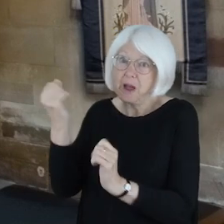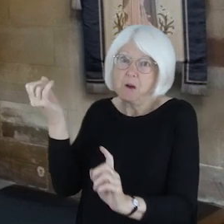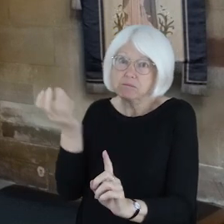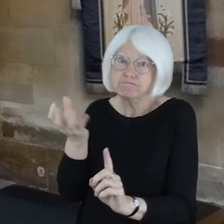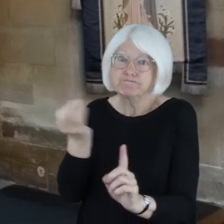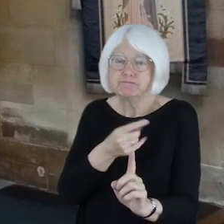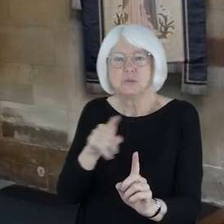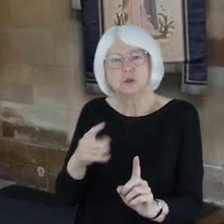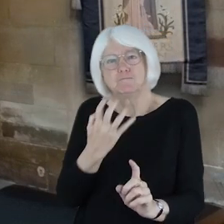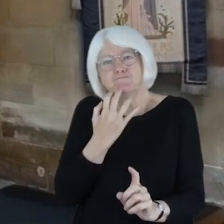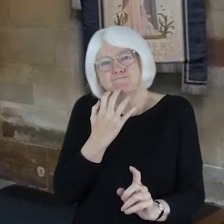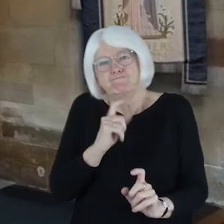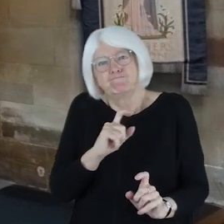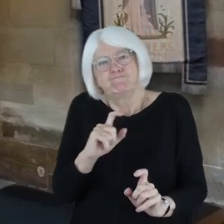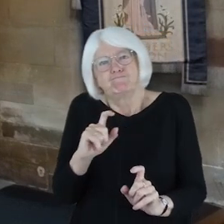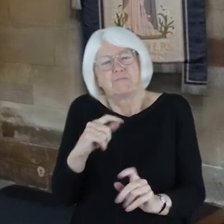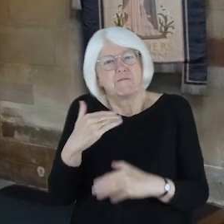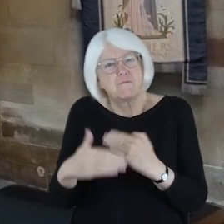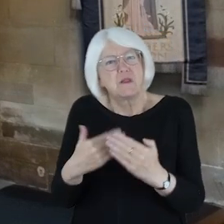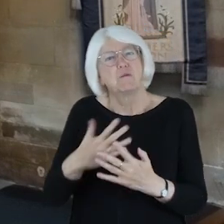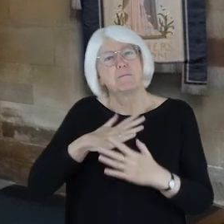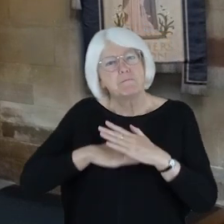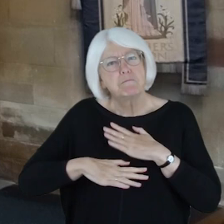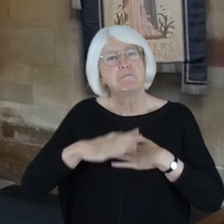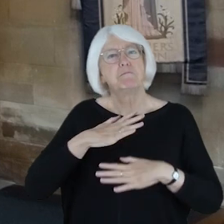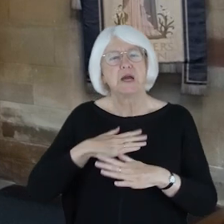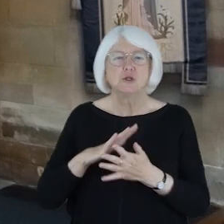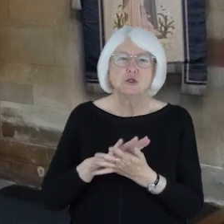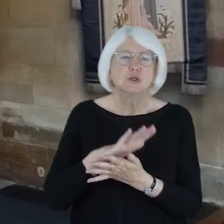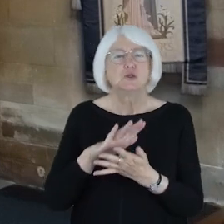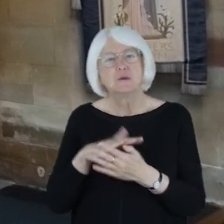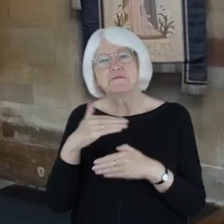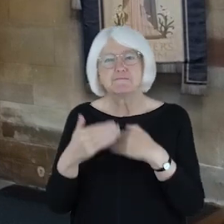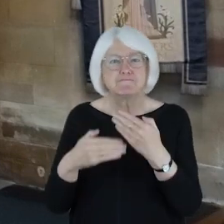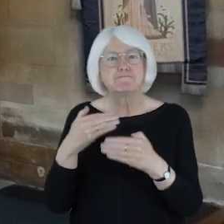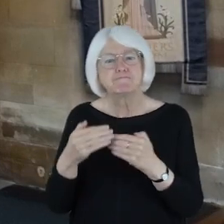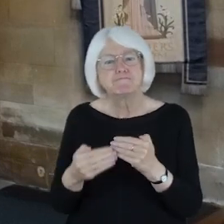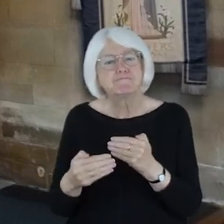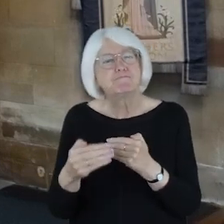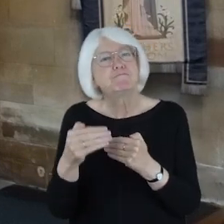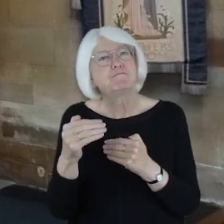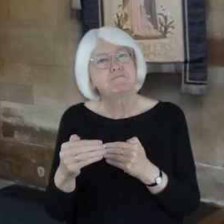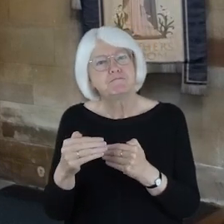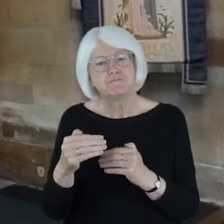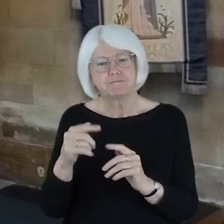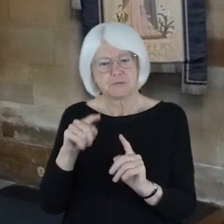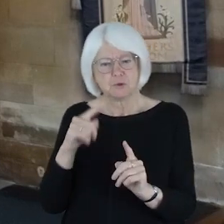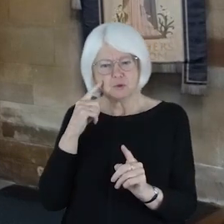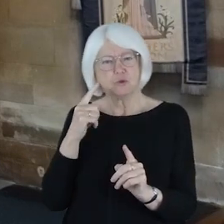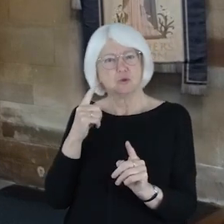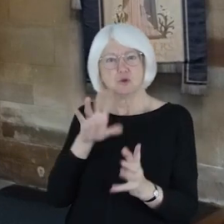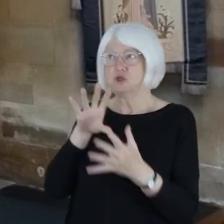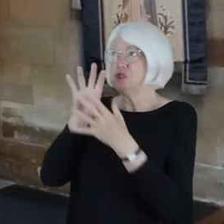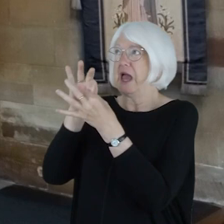to endure everything with patience, while joyfully giving thanks to the Father, who has enabled you to share in the inheritance